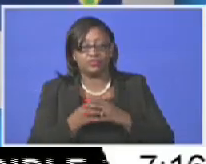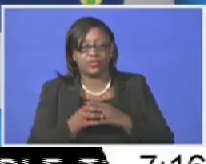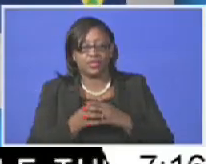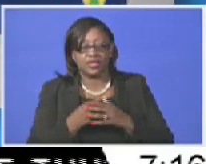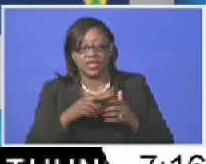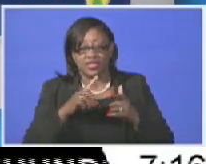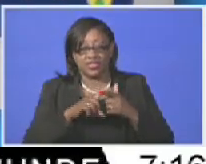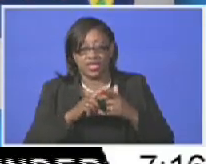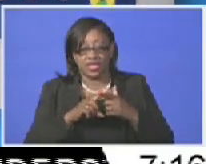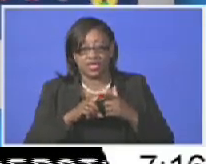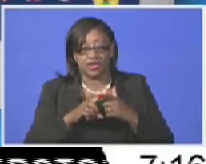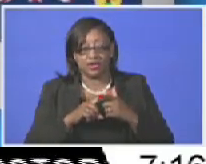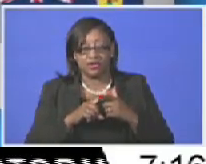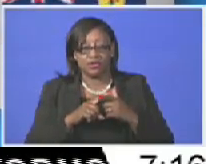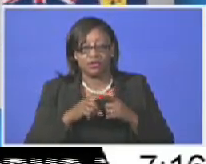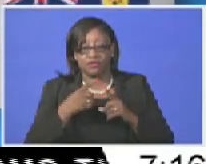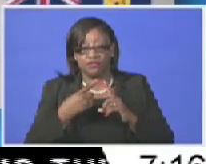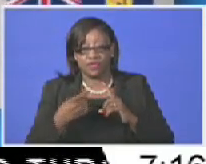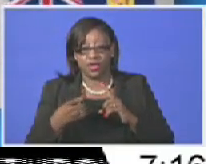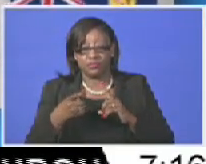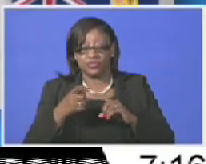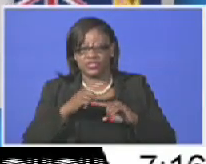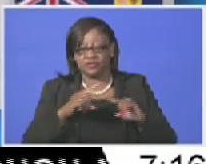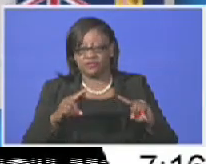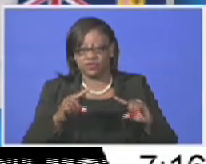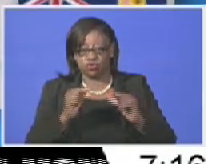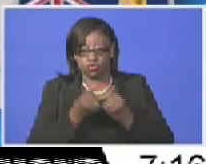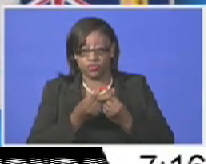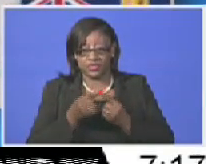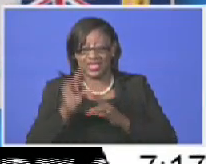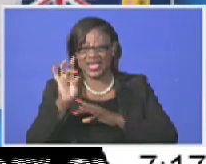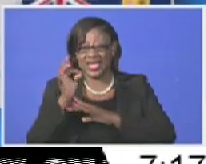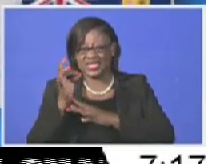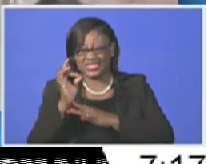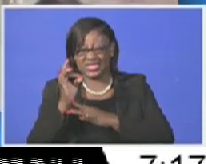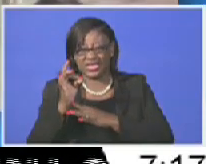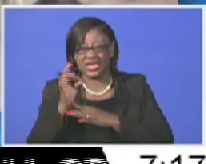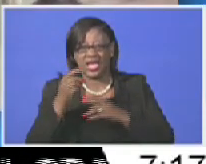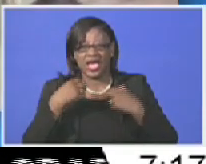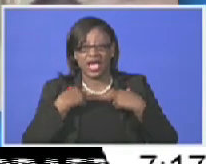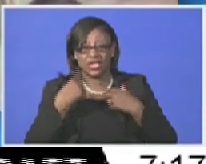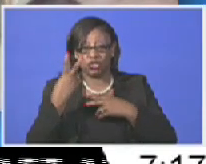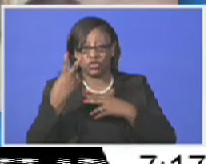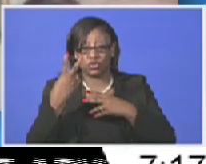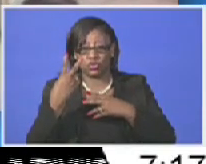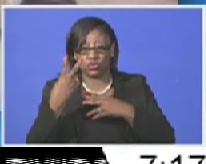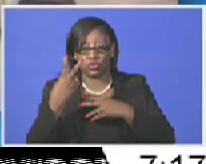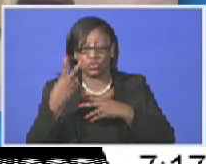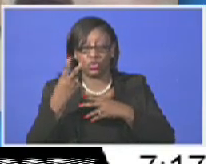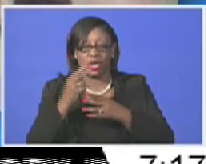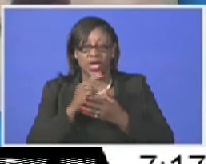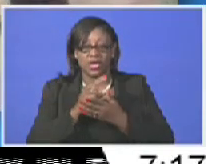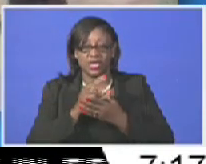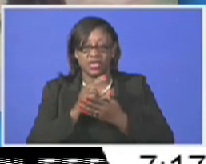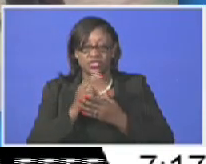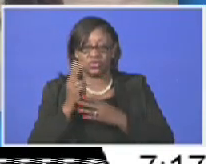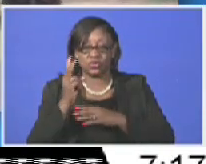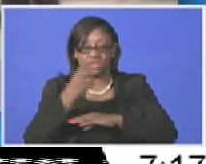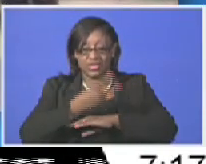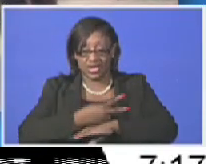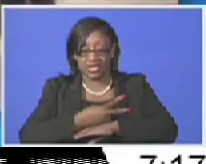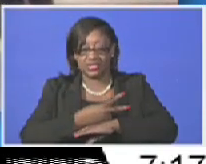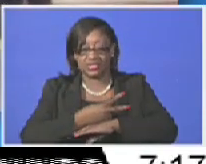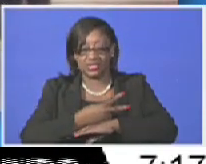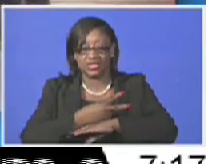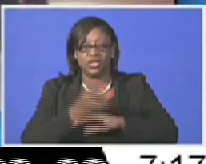Directors of public prosecutions from 18 Caribbean islands locked in a two-day meeting last week to discuss current difficulties and